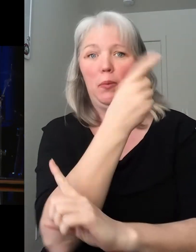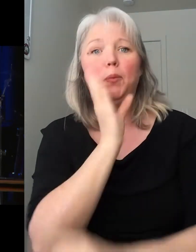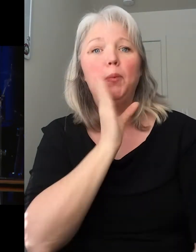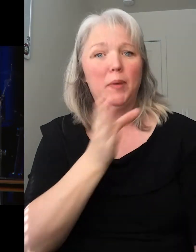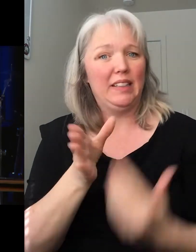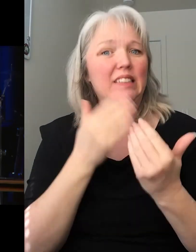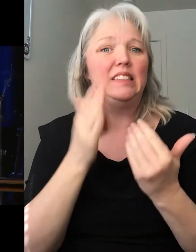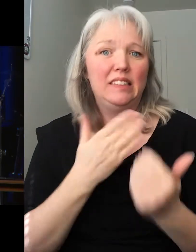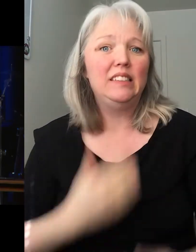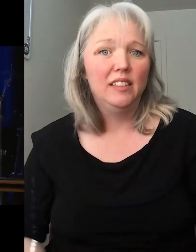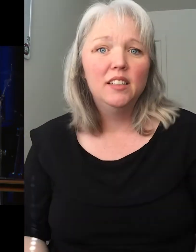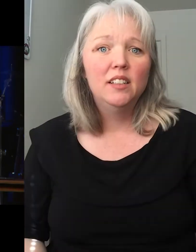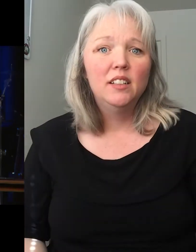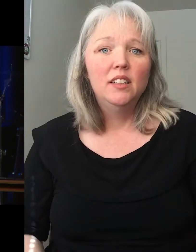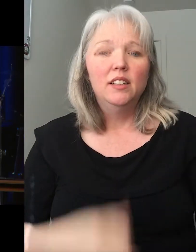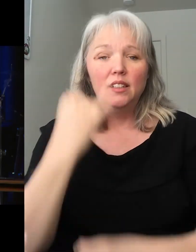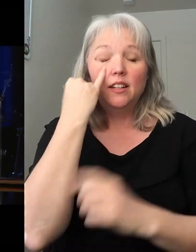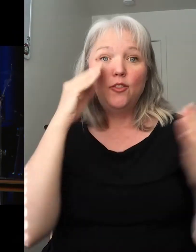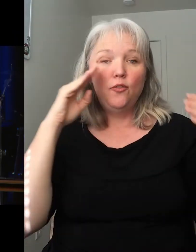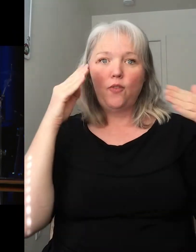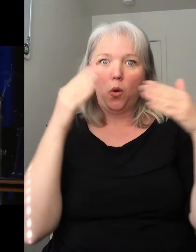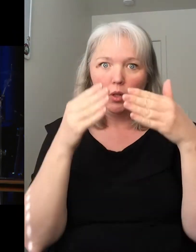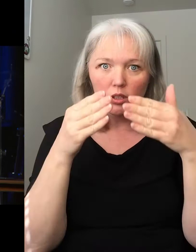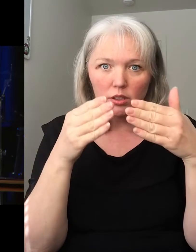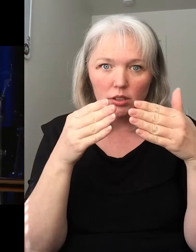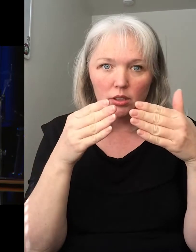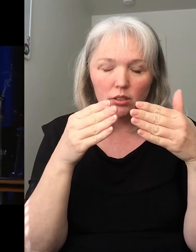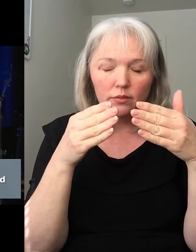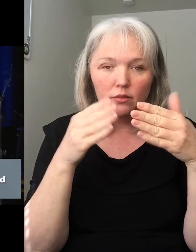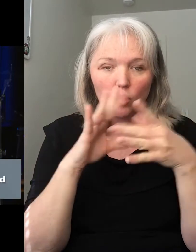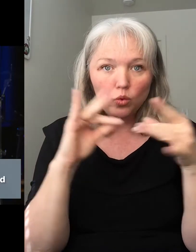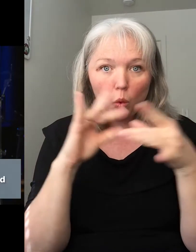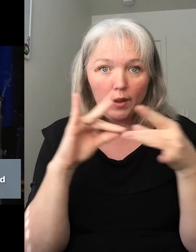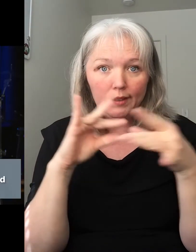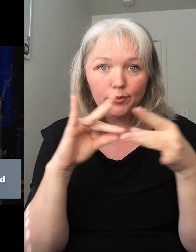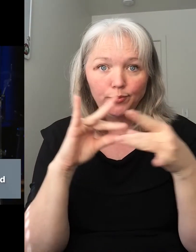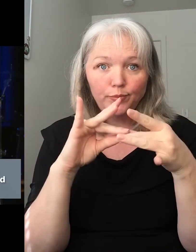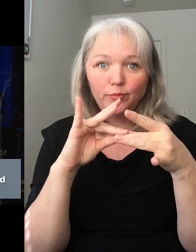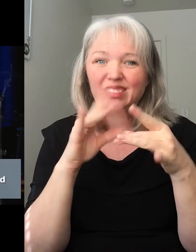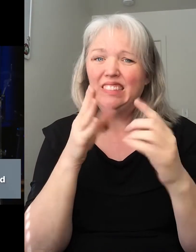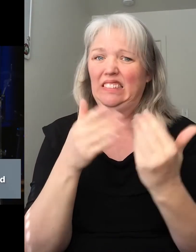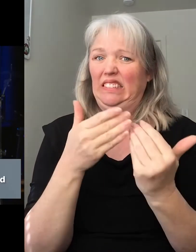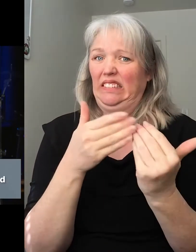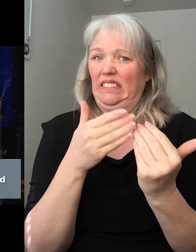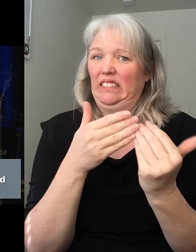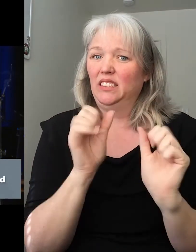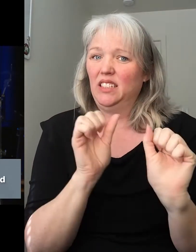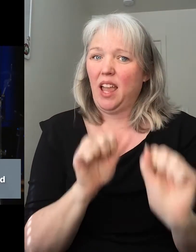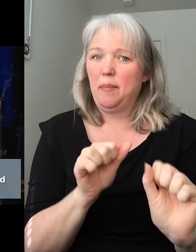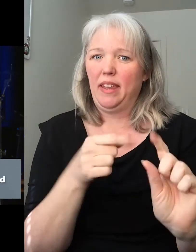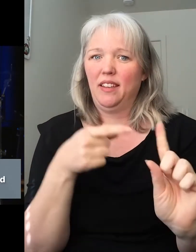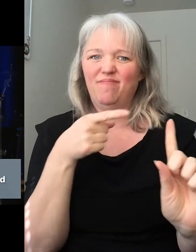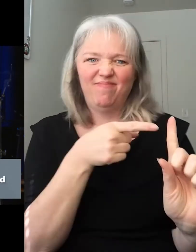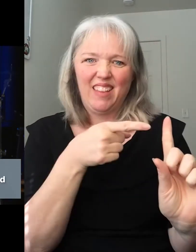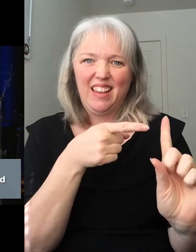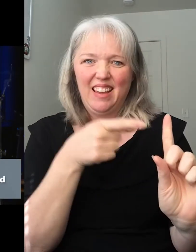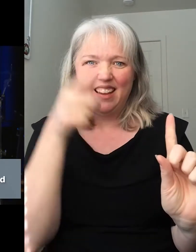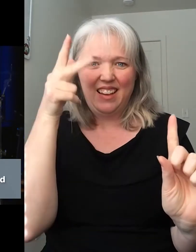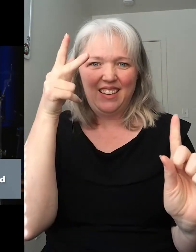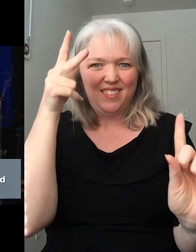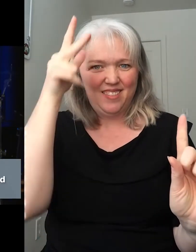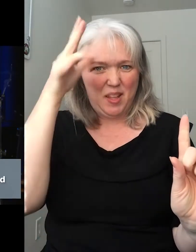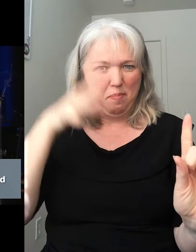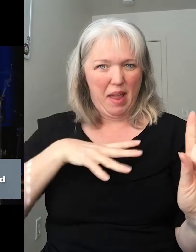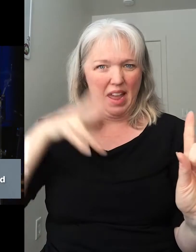about this sermon. You see, if you focus of the story could easily be the deranged